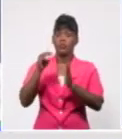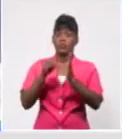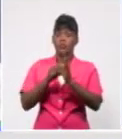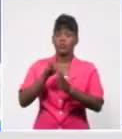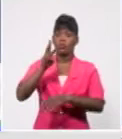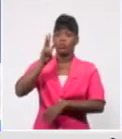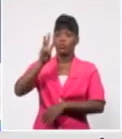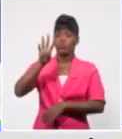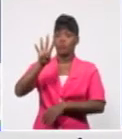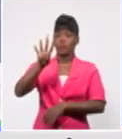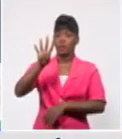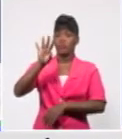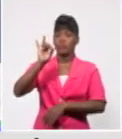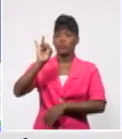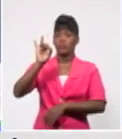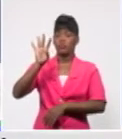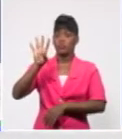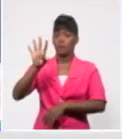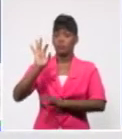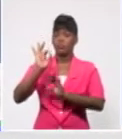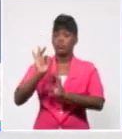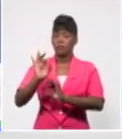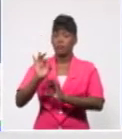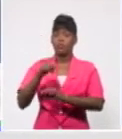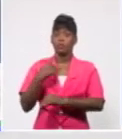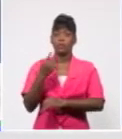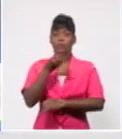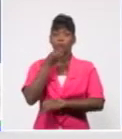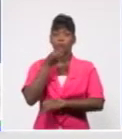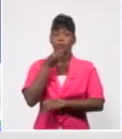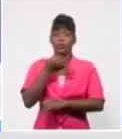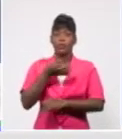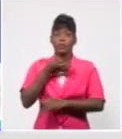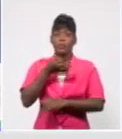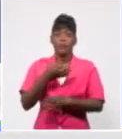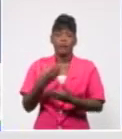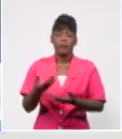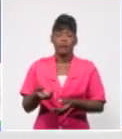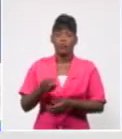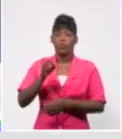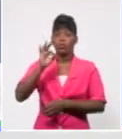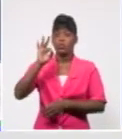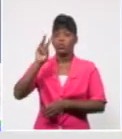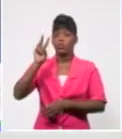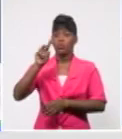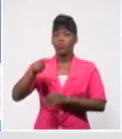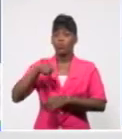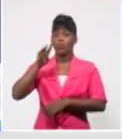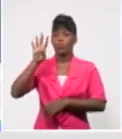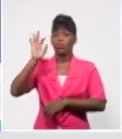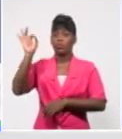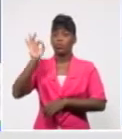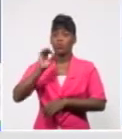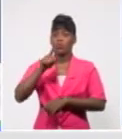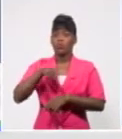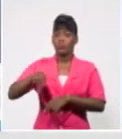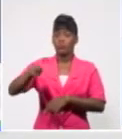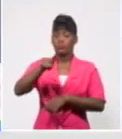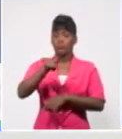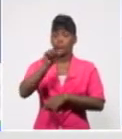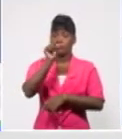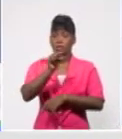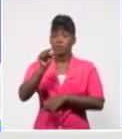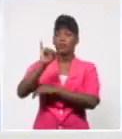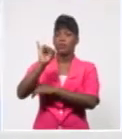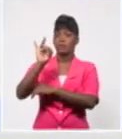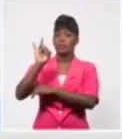been closely monitored passed to serious conditions. Another patient, reported as serious, is now being closely monitored.